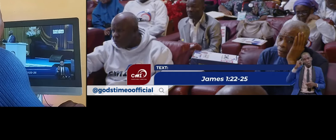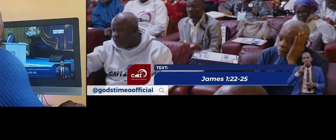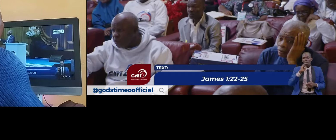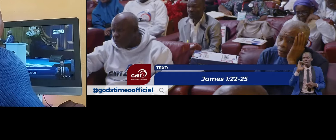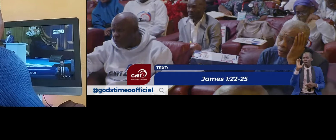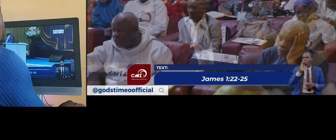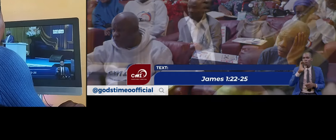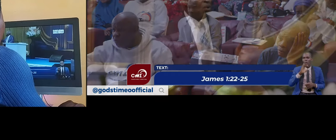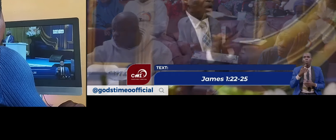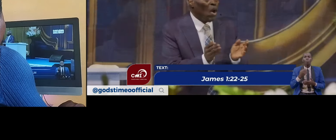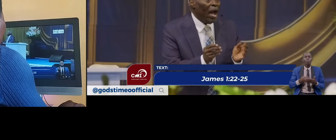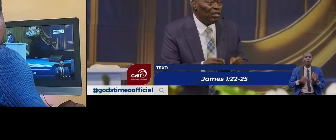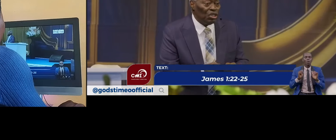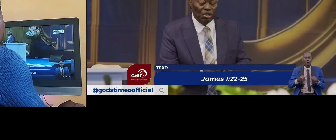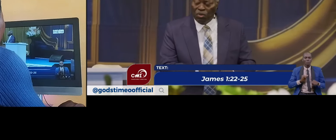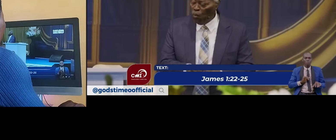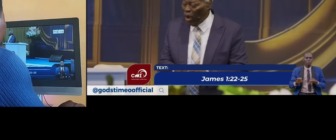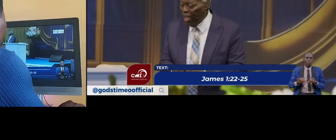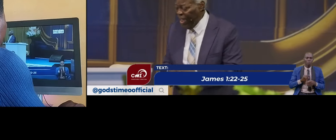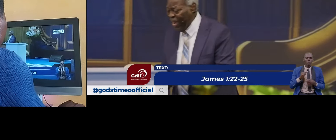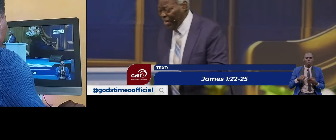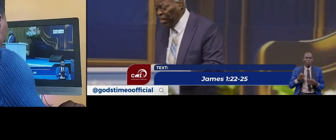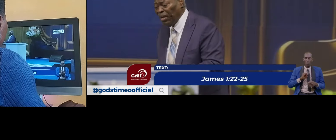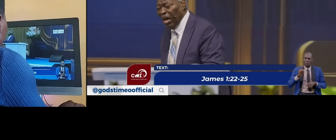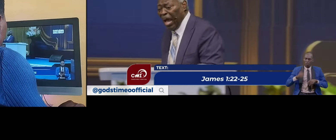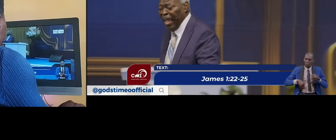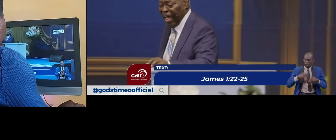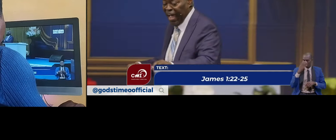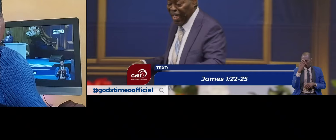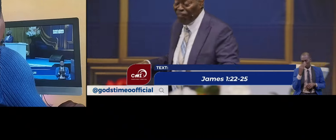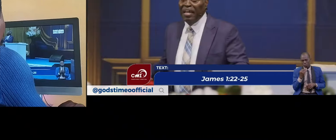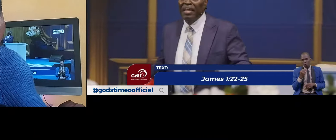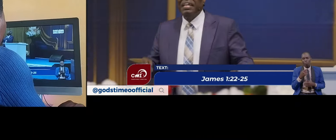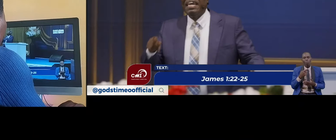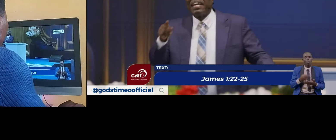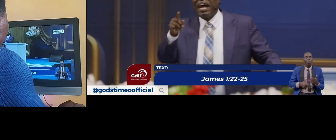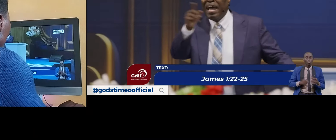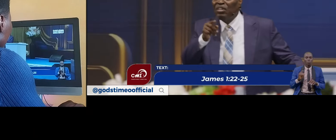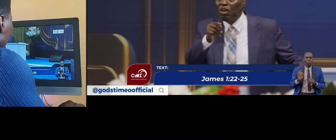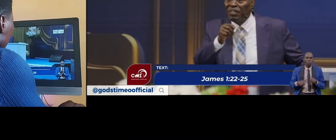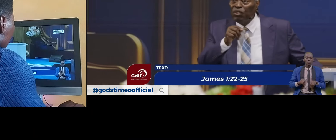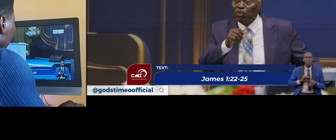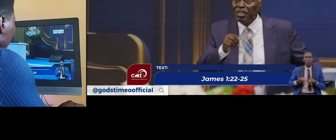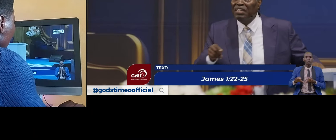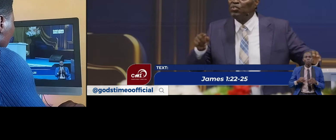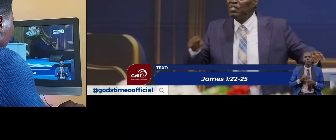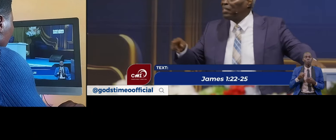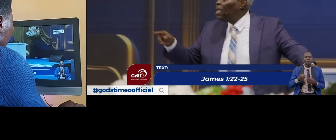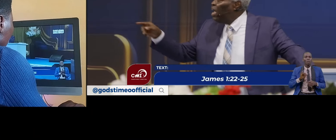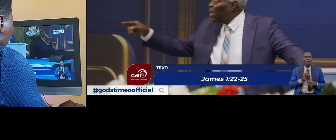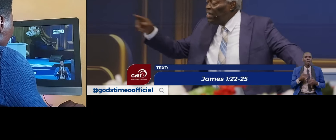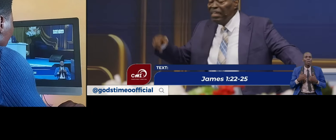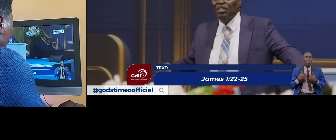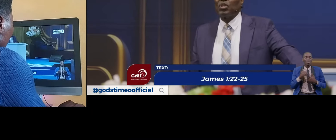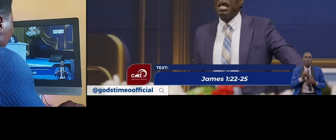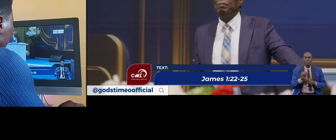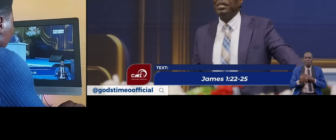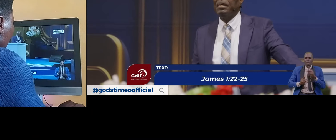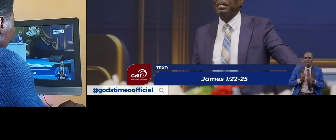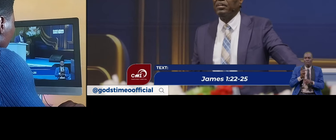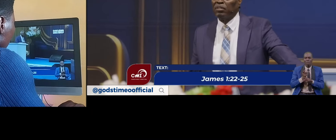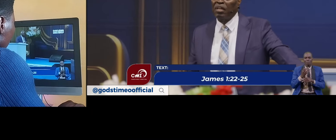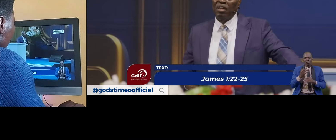cannot sleep? What do I do when I have a kind of disease that can